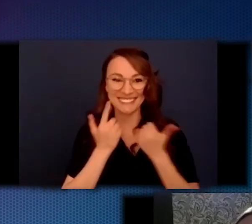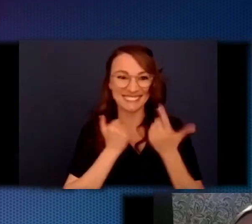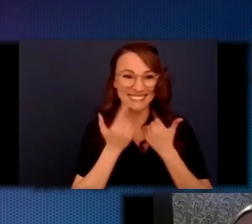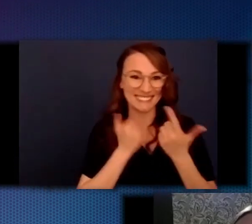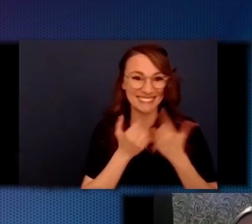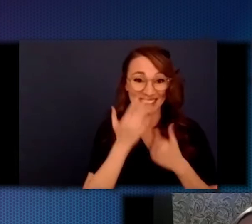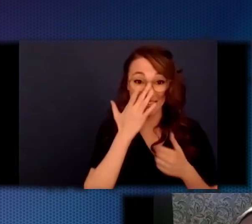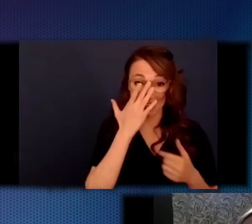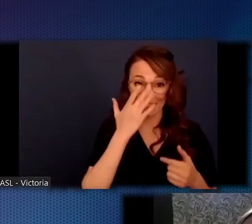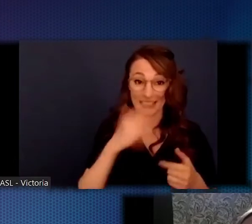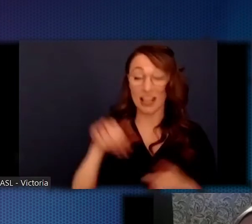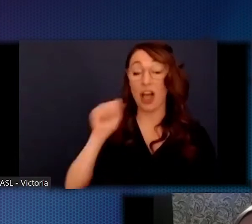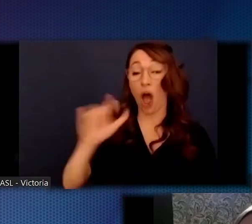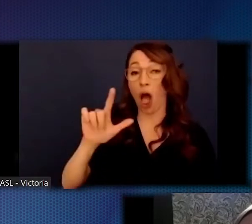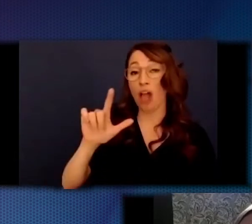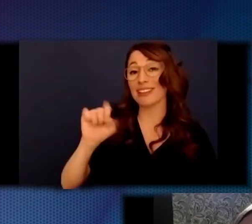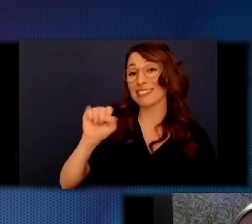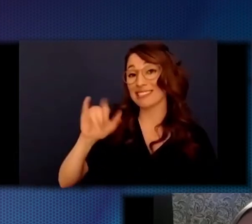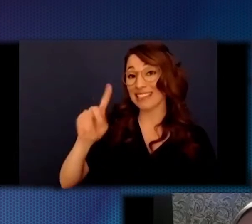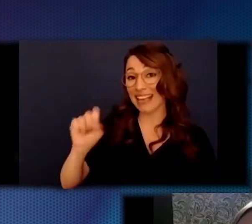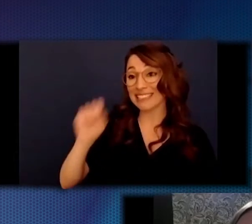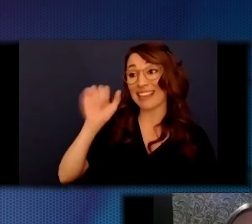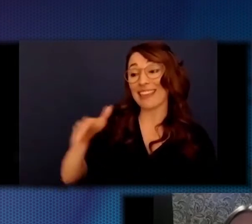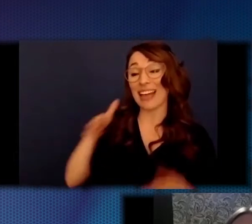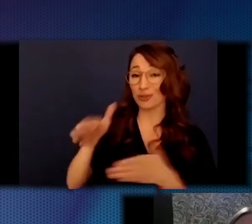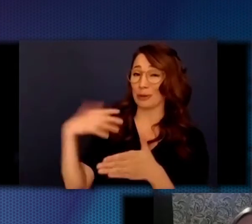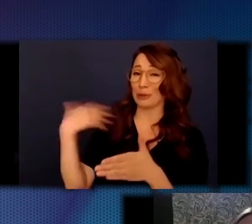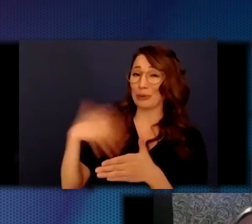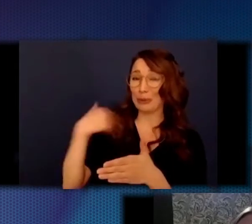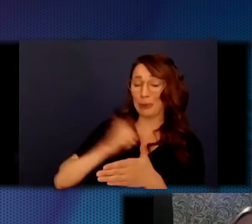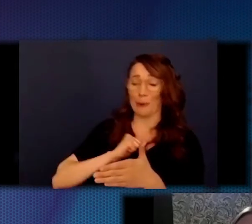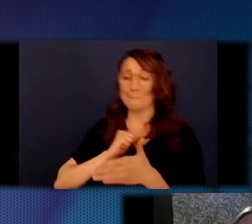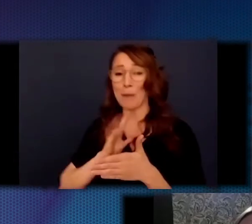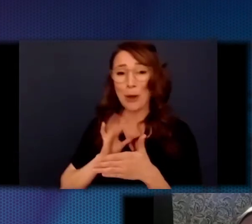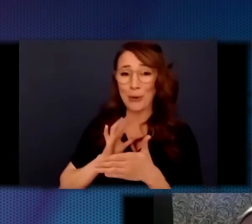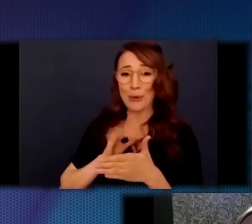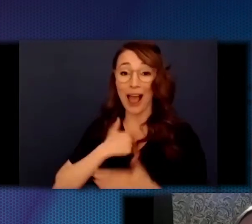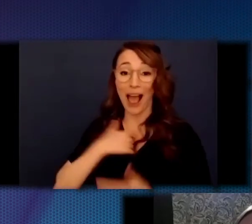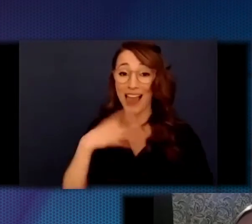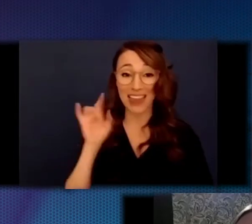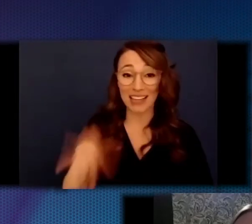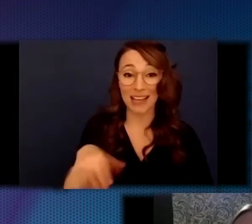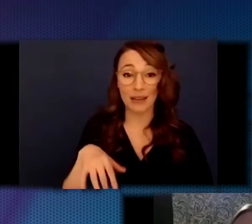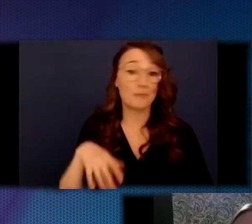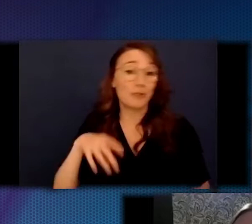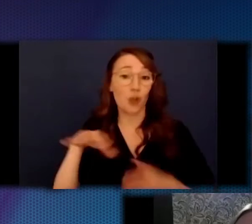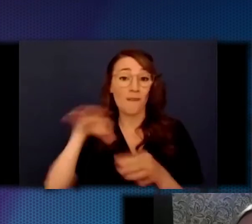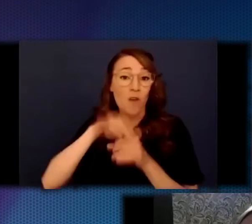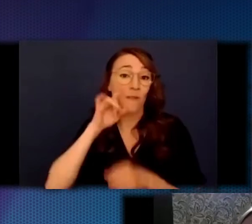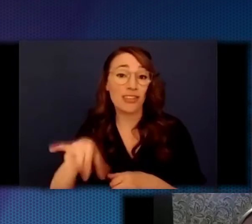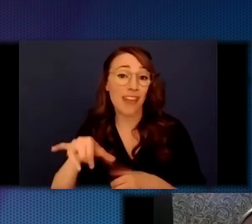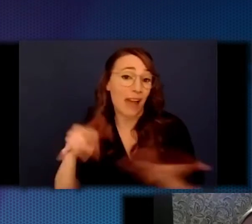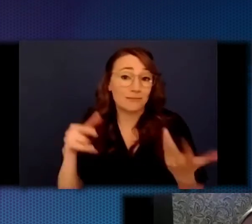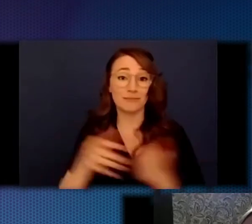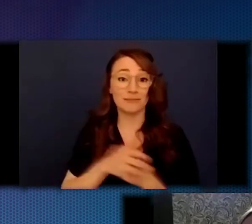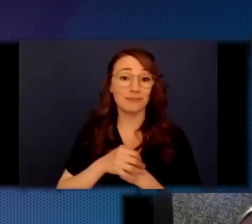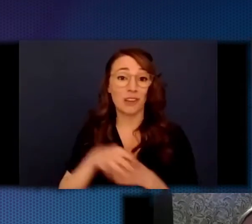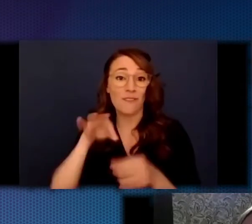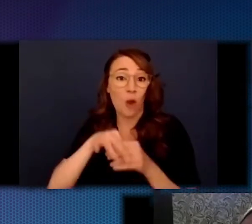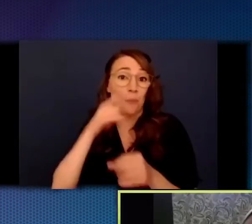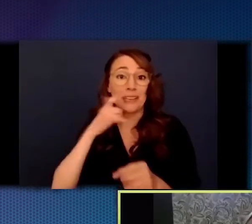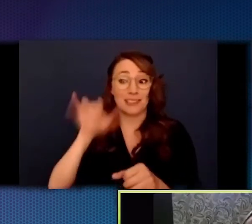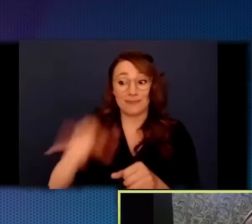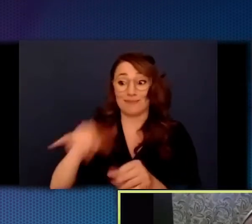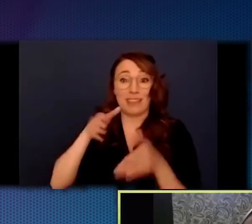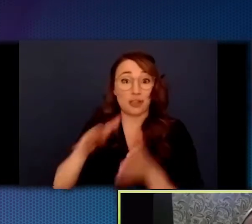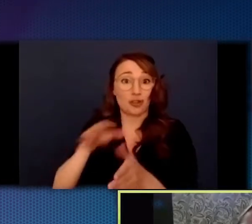Yeah, All Saints is a pretty hip street. It really is. I like it. Vote for it just because of that. And it's in Frederick. It's awesome.